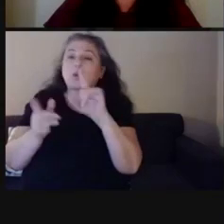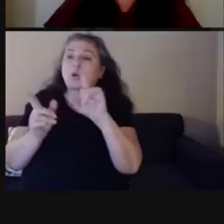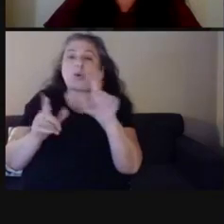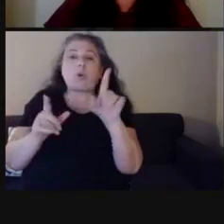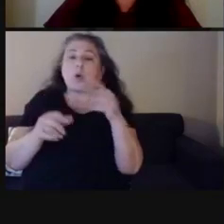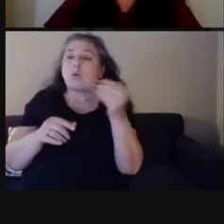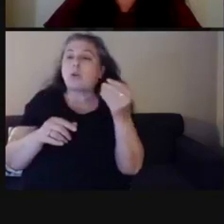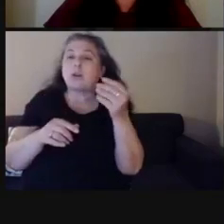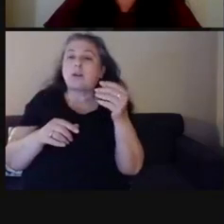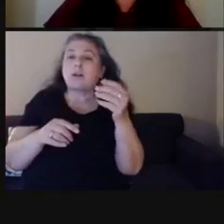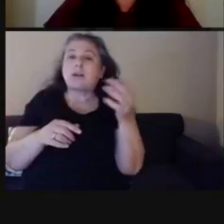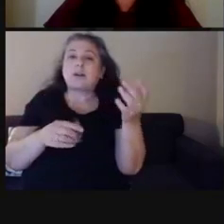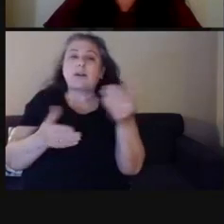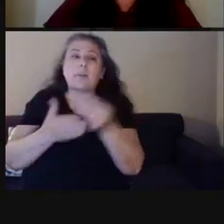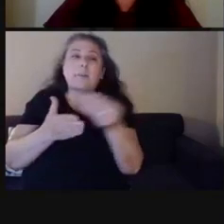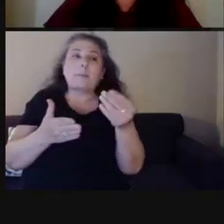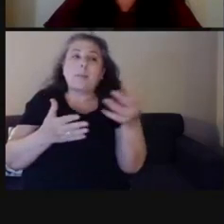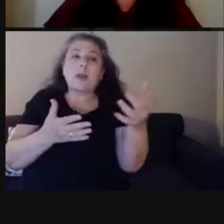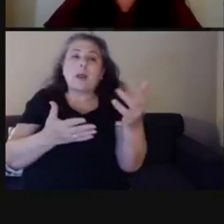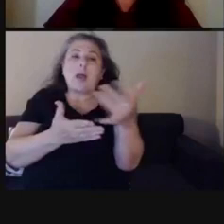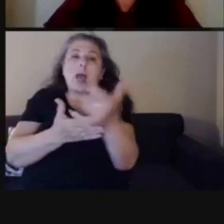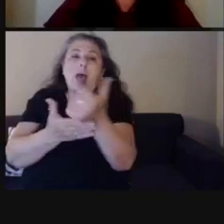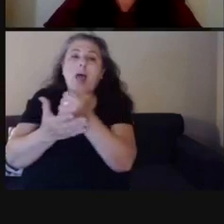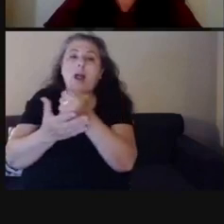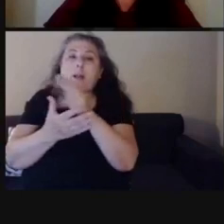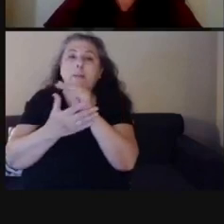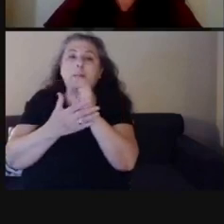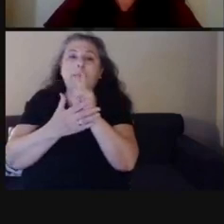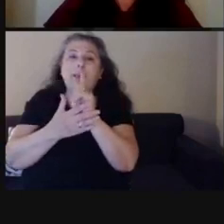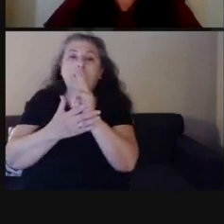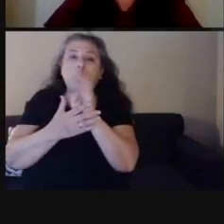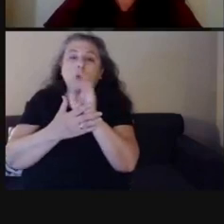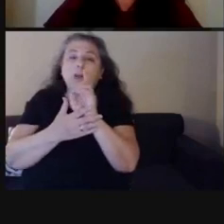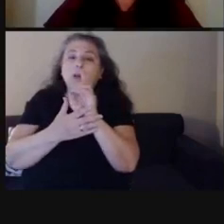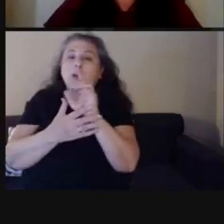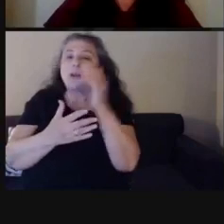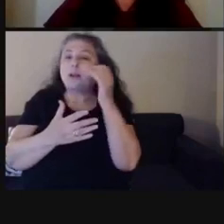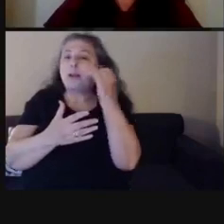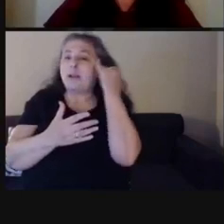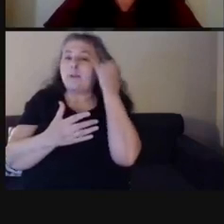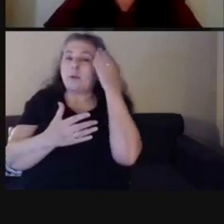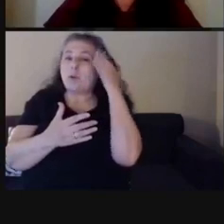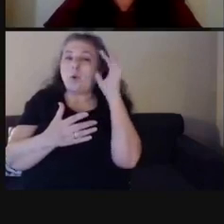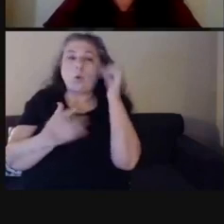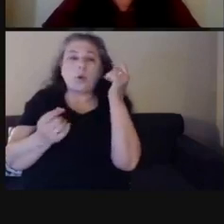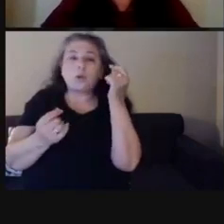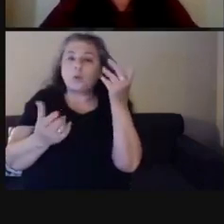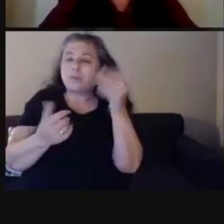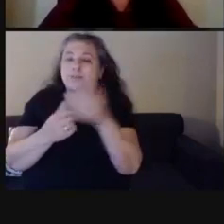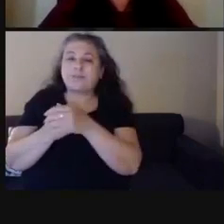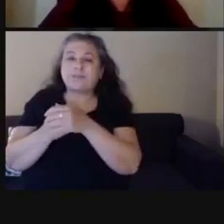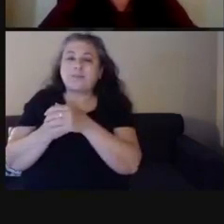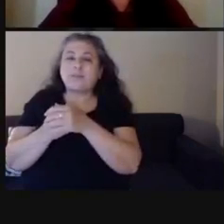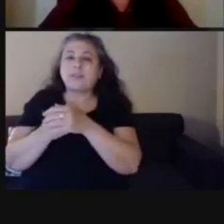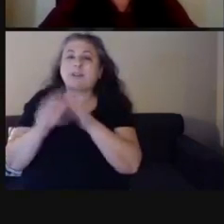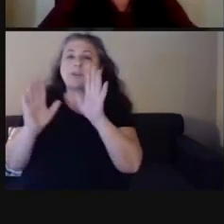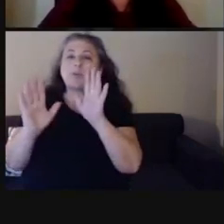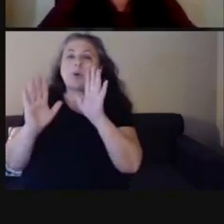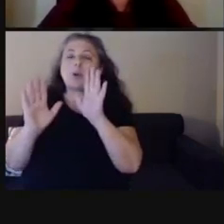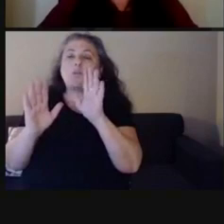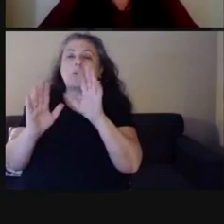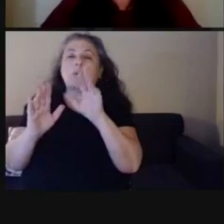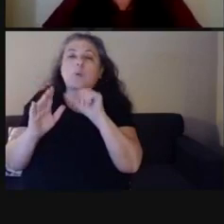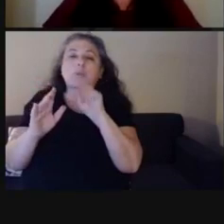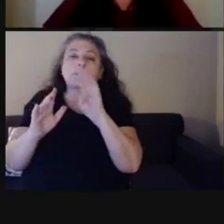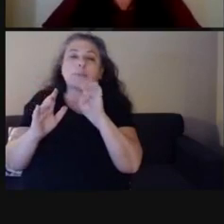right now and forage milkweed unless you know what you're doing. But there is a really wonderful recipe for a milkweed